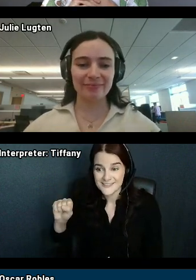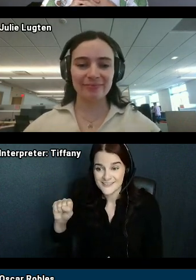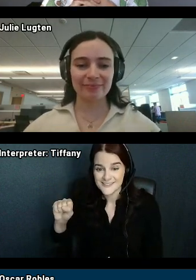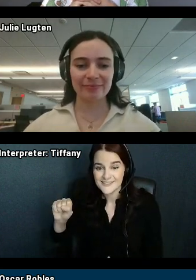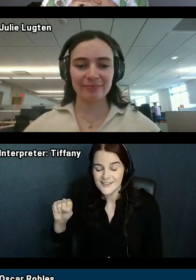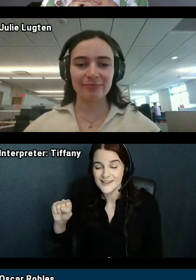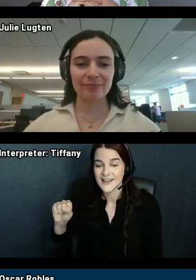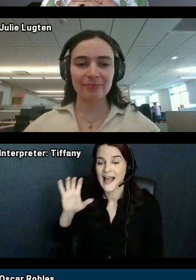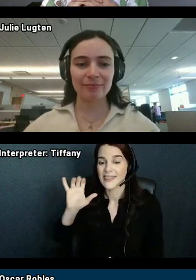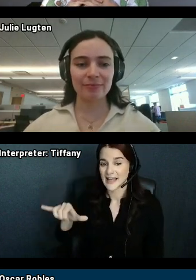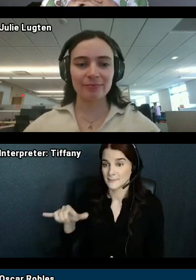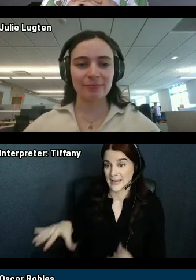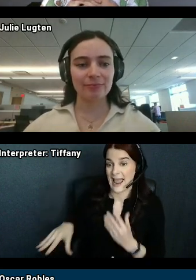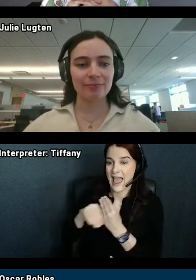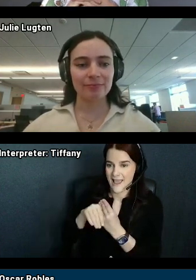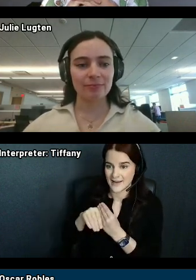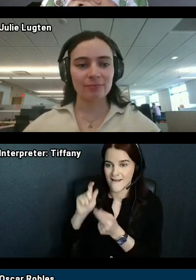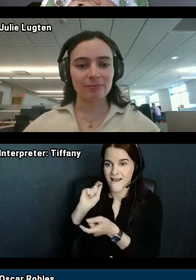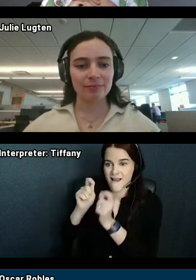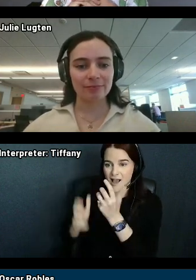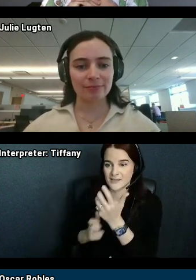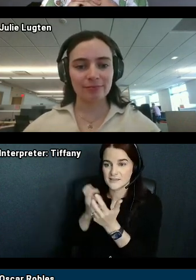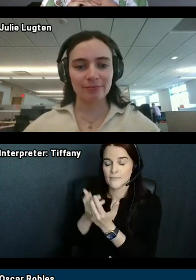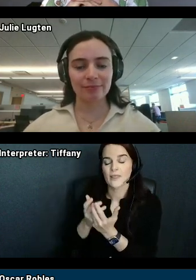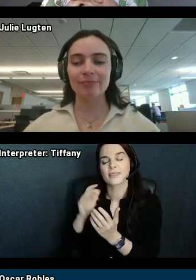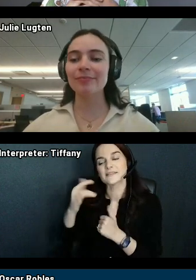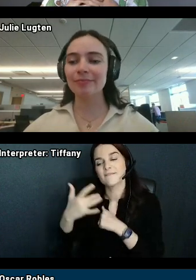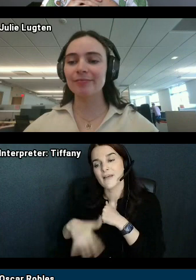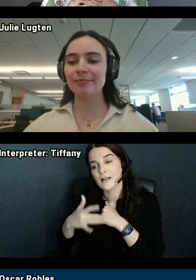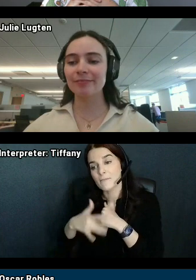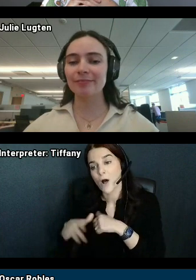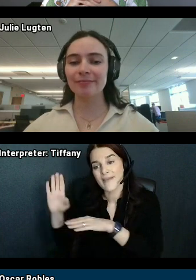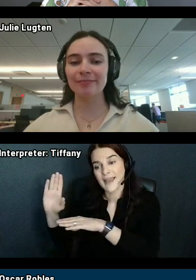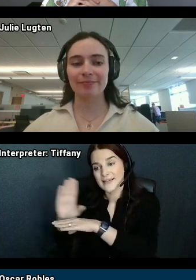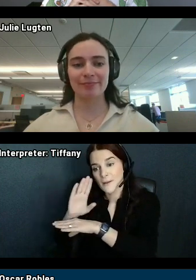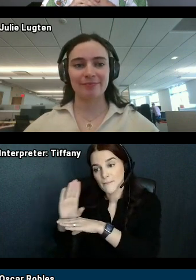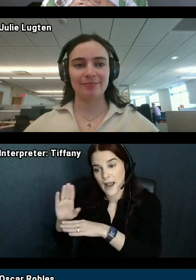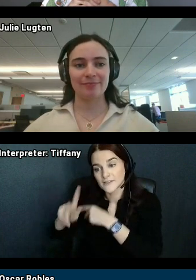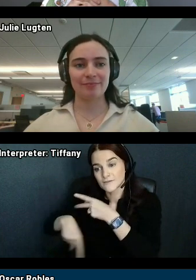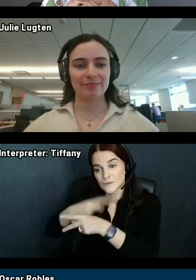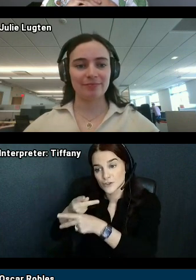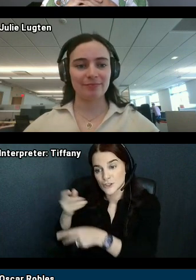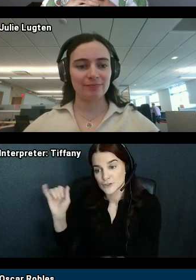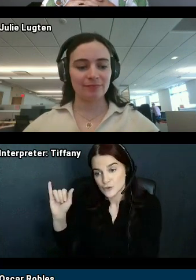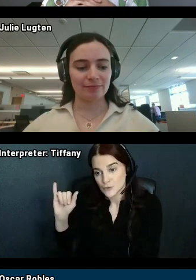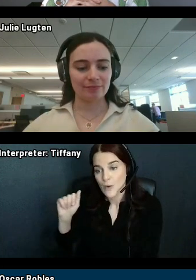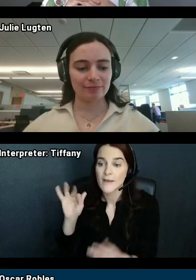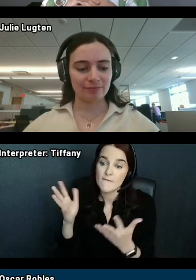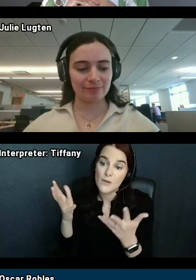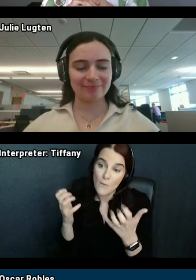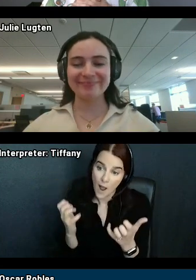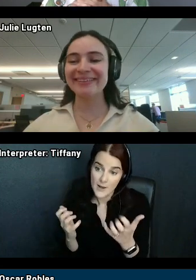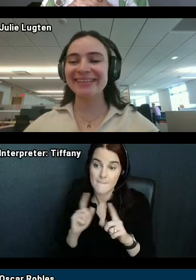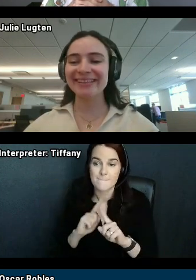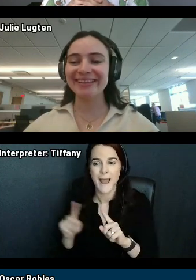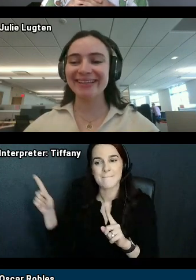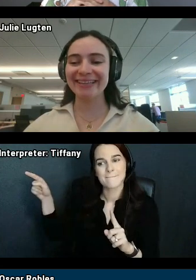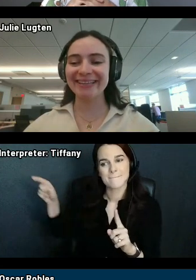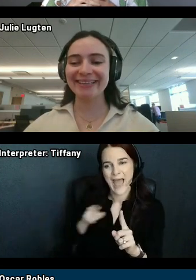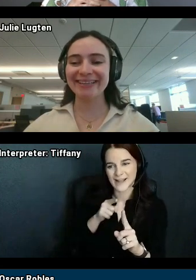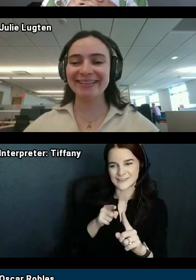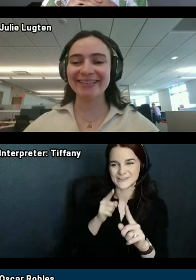added custom, and that's available on the enterprise tier if you want to be able to do that. But back to some free